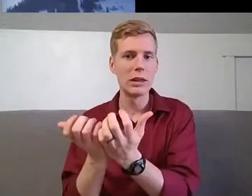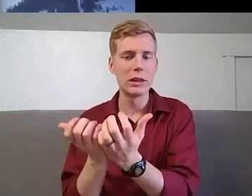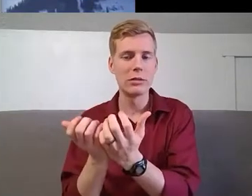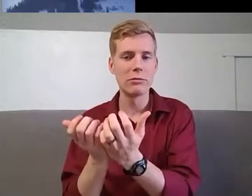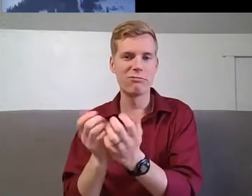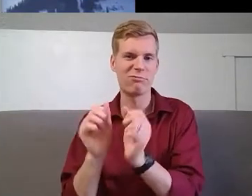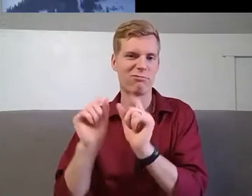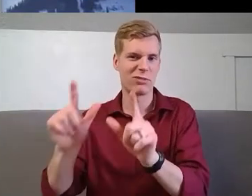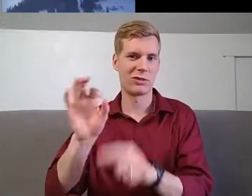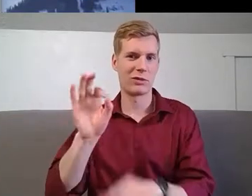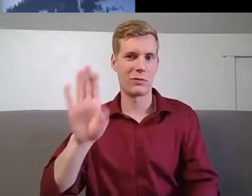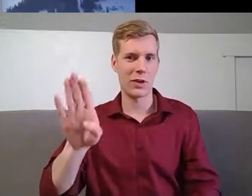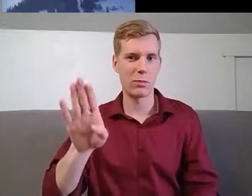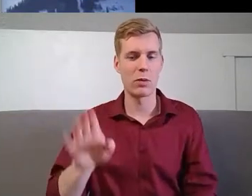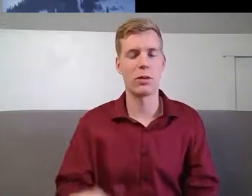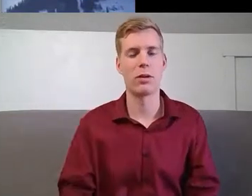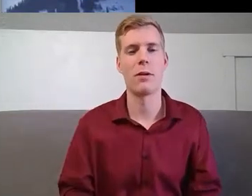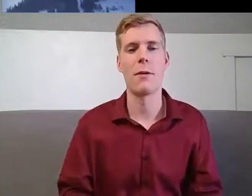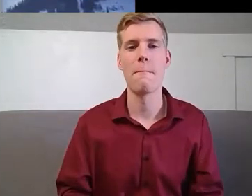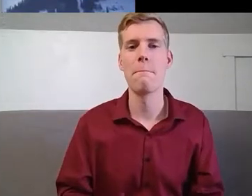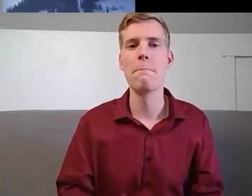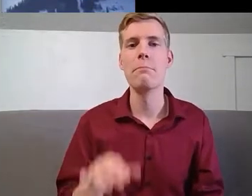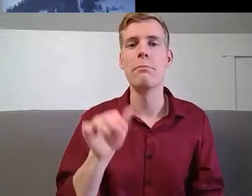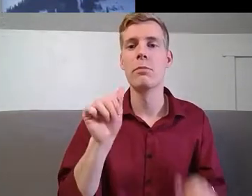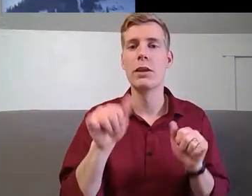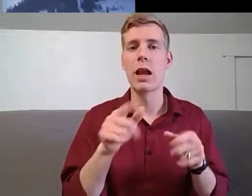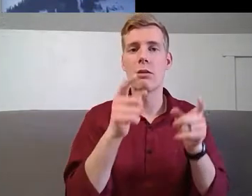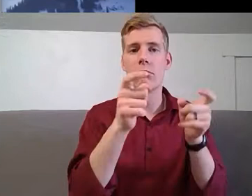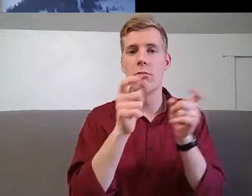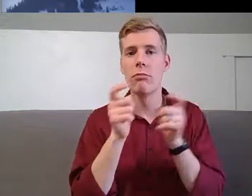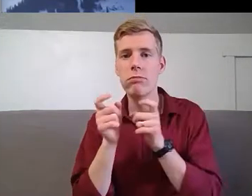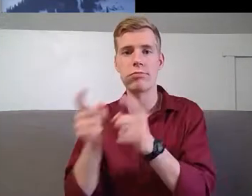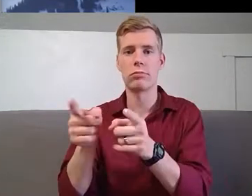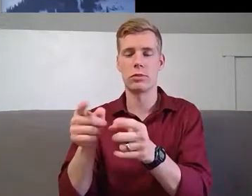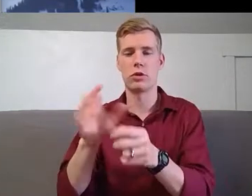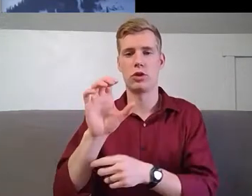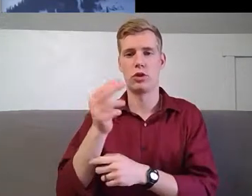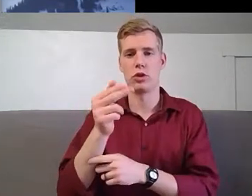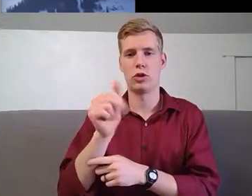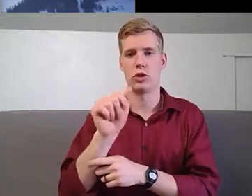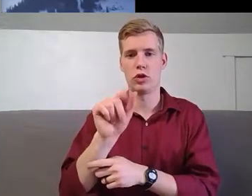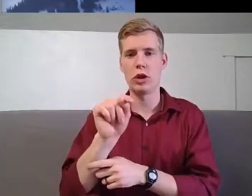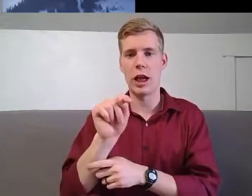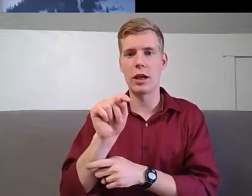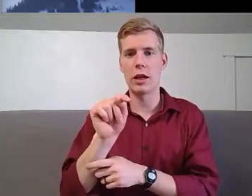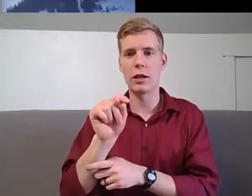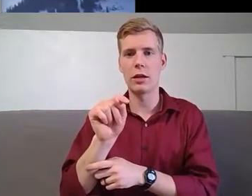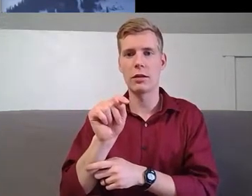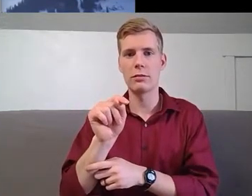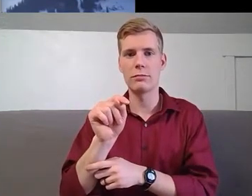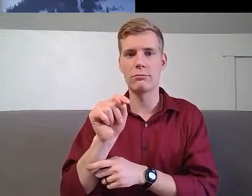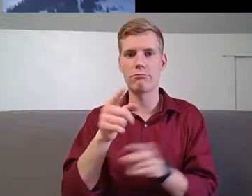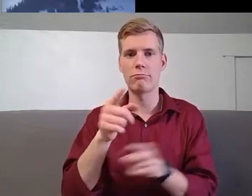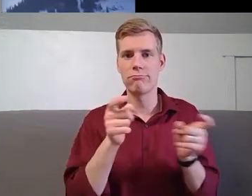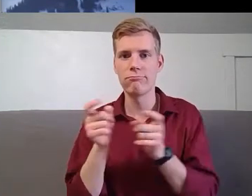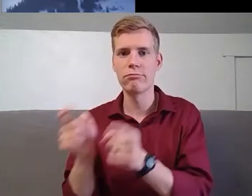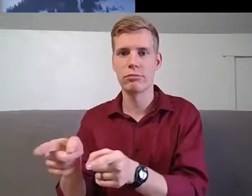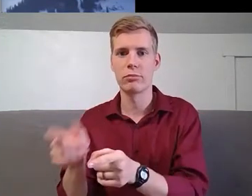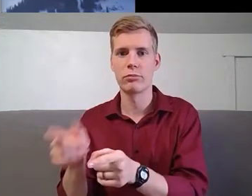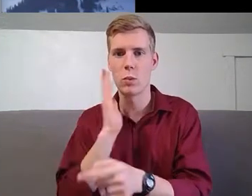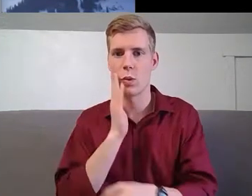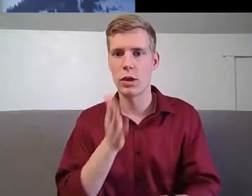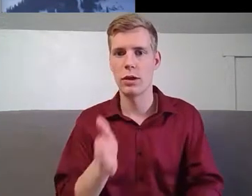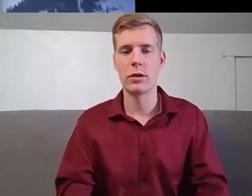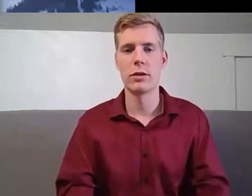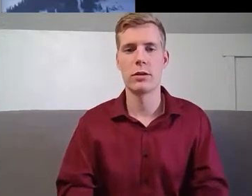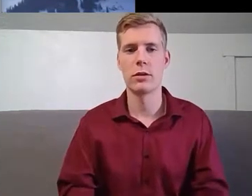on Facebook, but I will also do this link for you guys in the chat window.